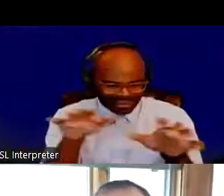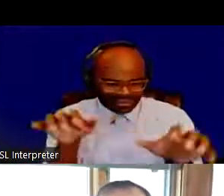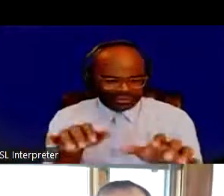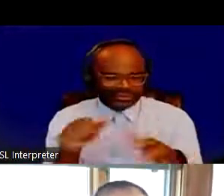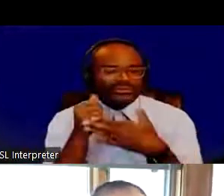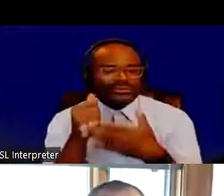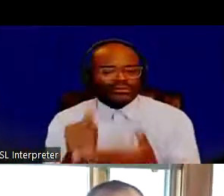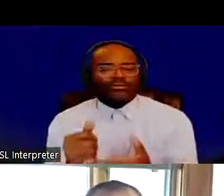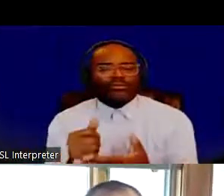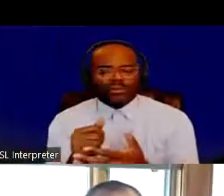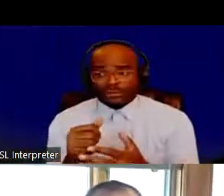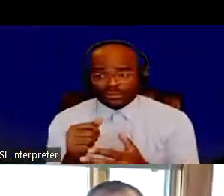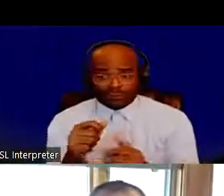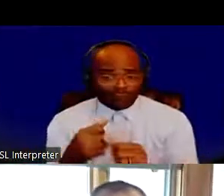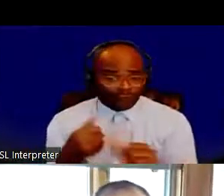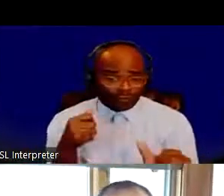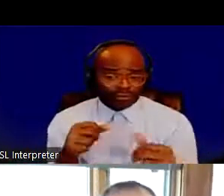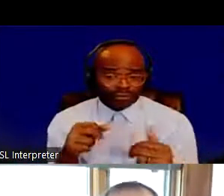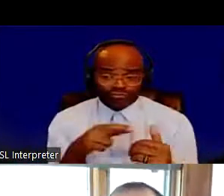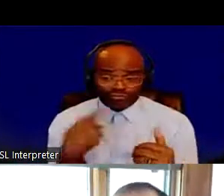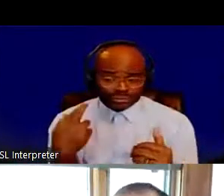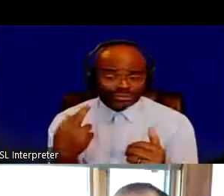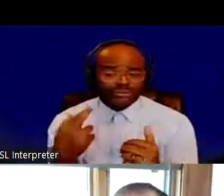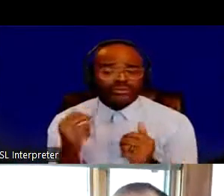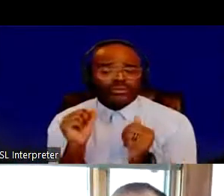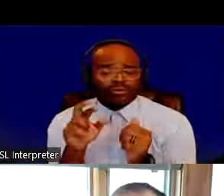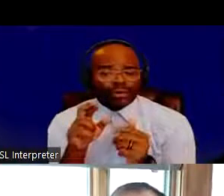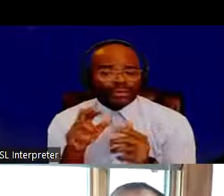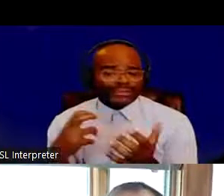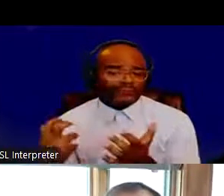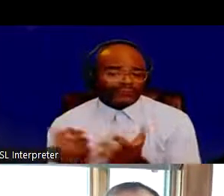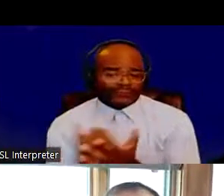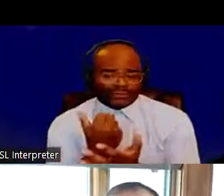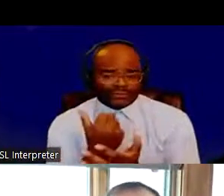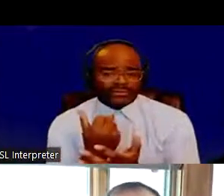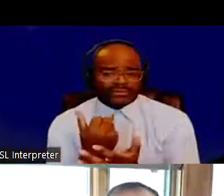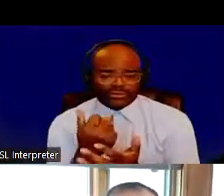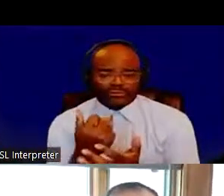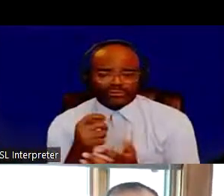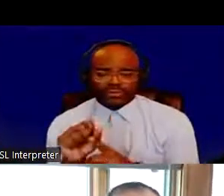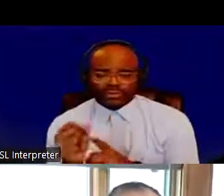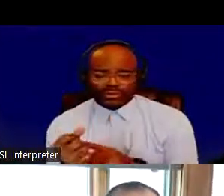those risks or take advantage of any opportunities. And so that's where these menus can really